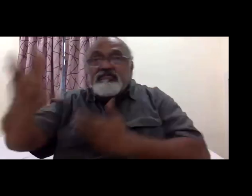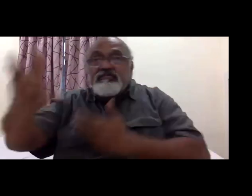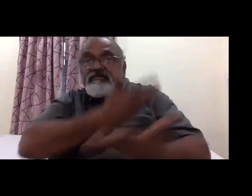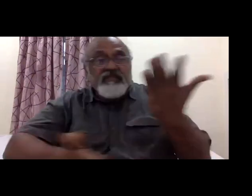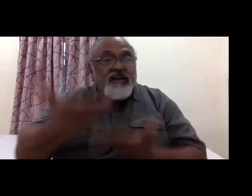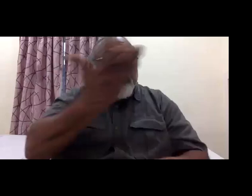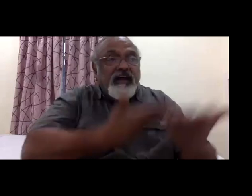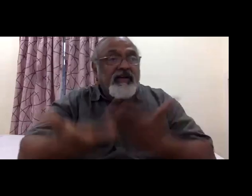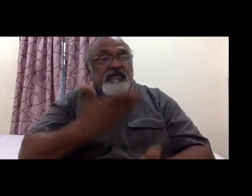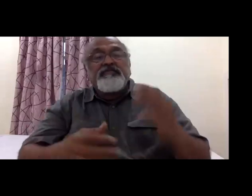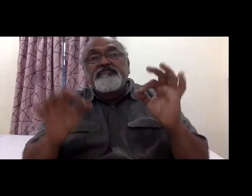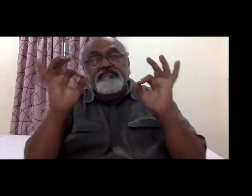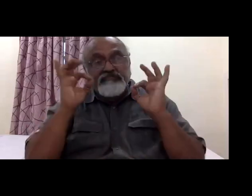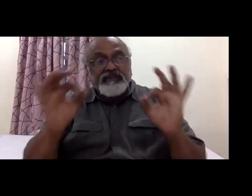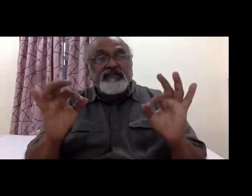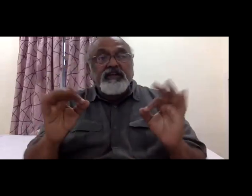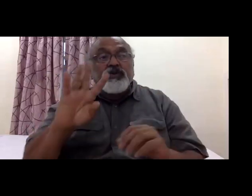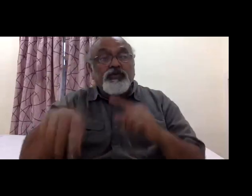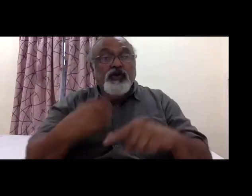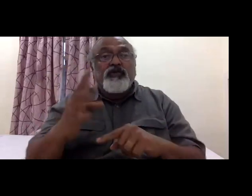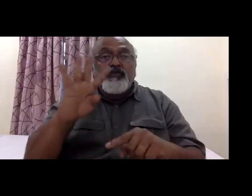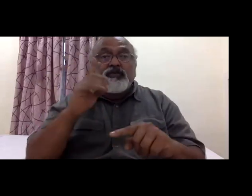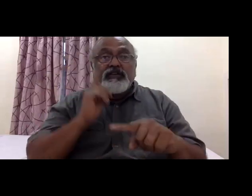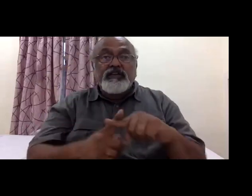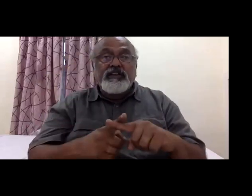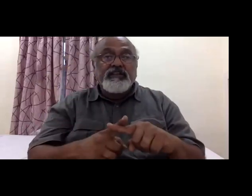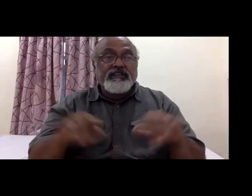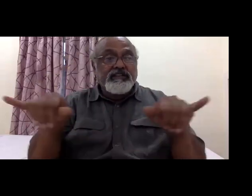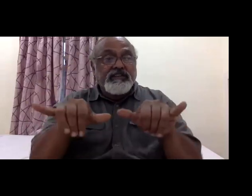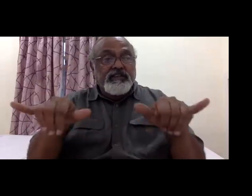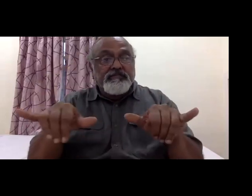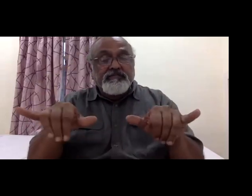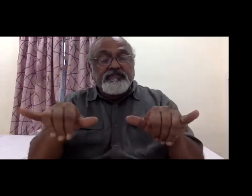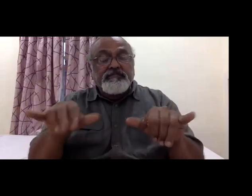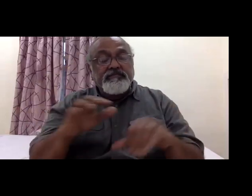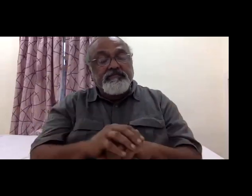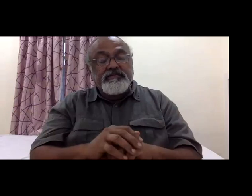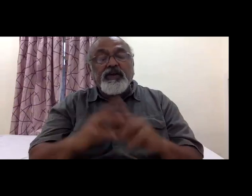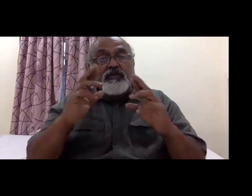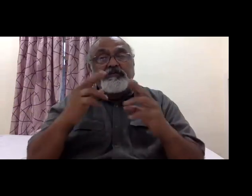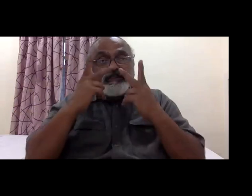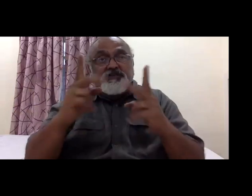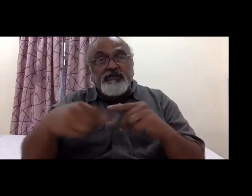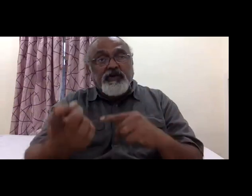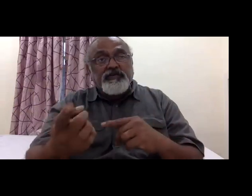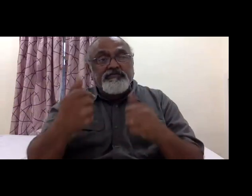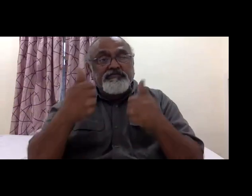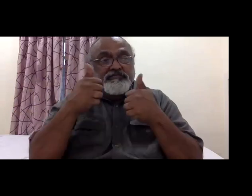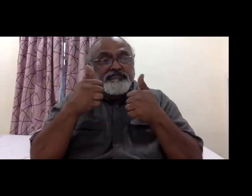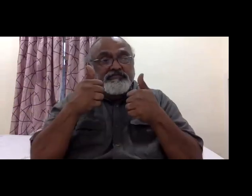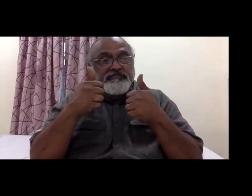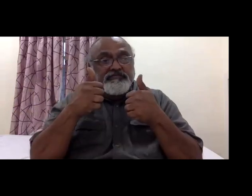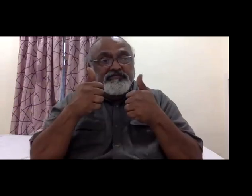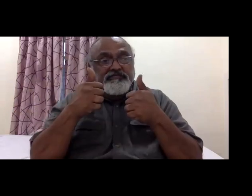So we again meet tomorrow at 4:30. So hope to see you all there. Thank you. See you